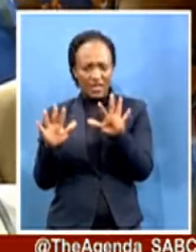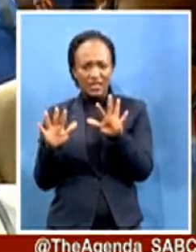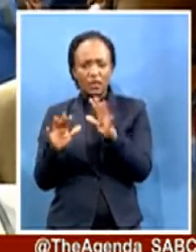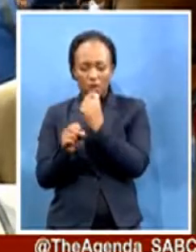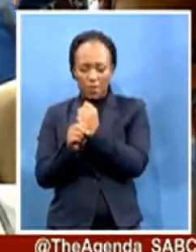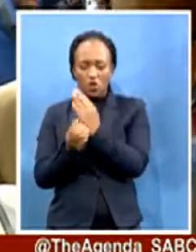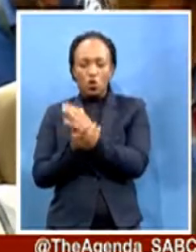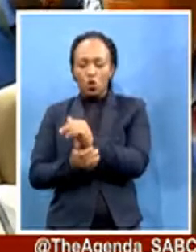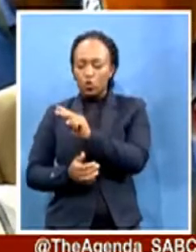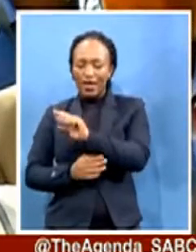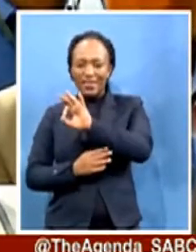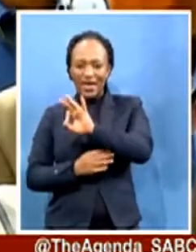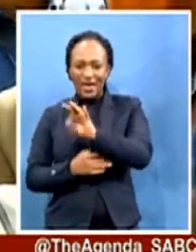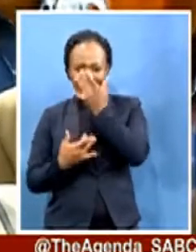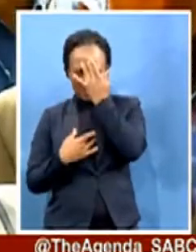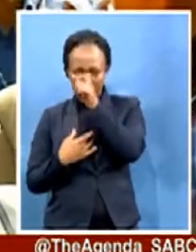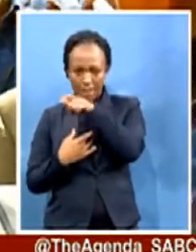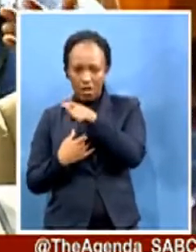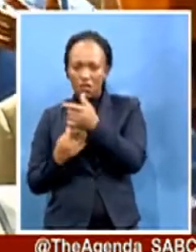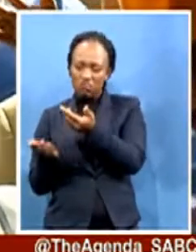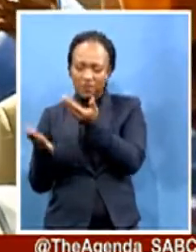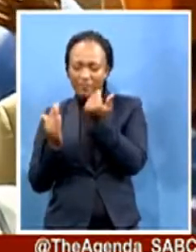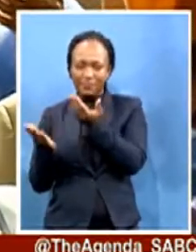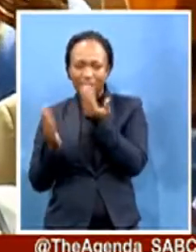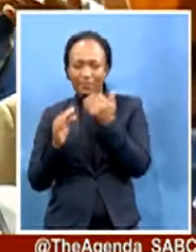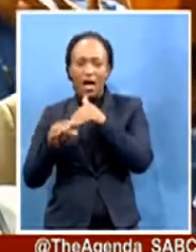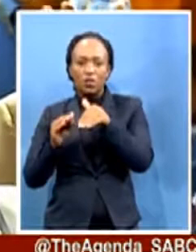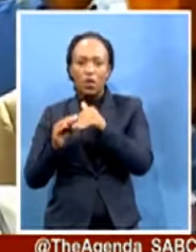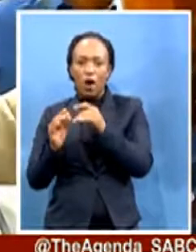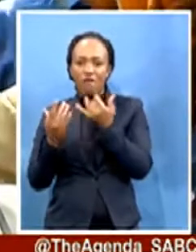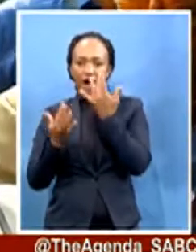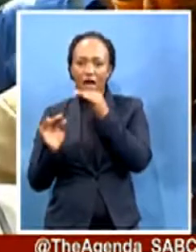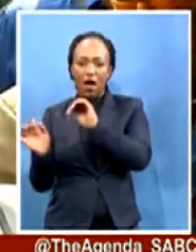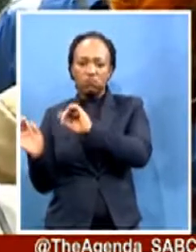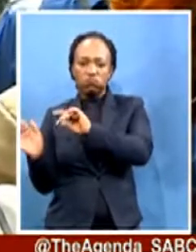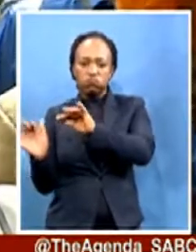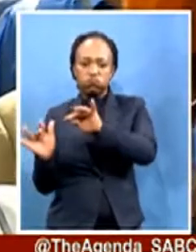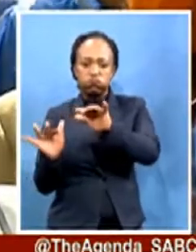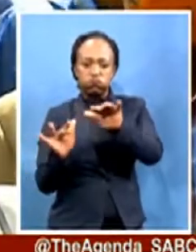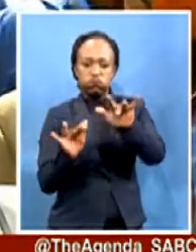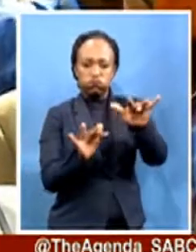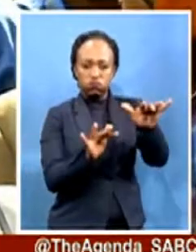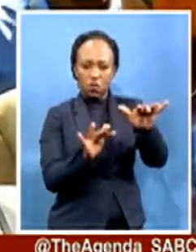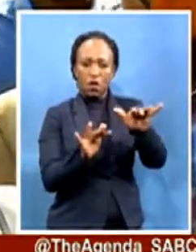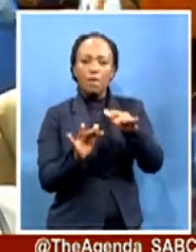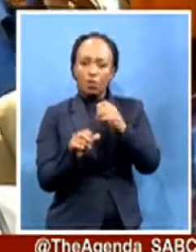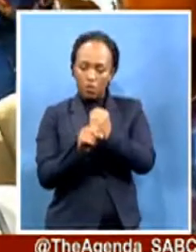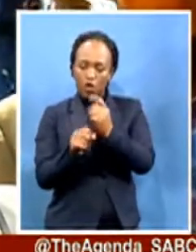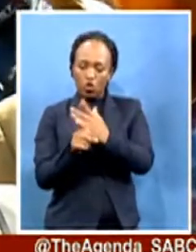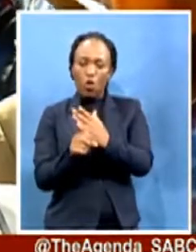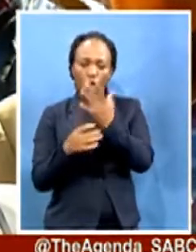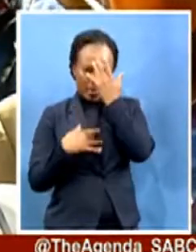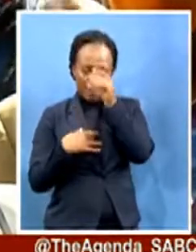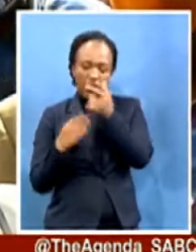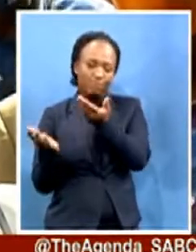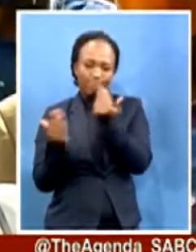the fire was moving, where the flame, the smoke was already gone in there. So that for me